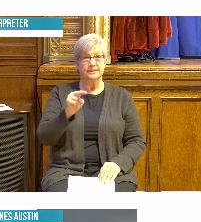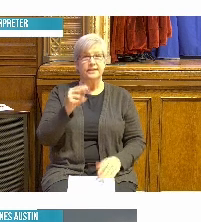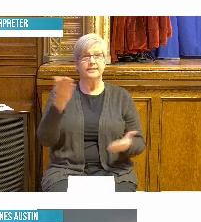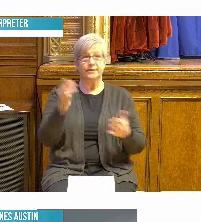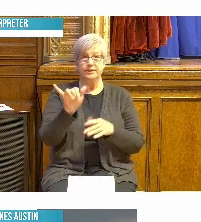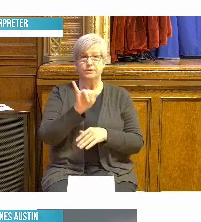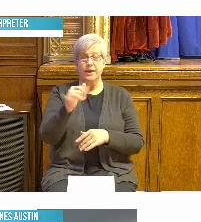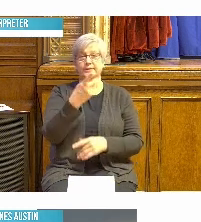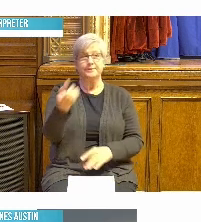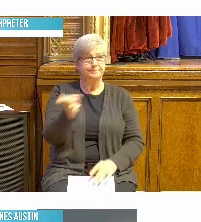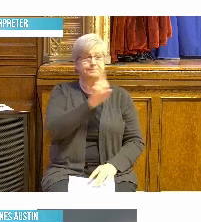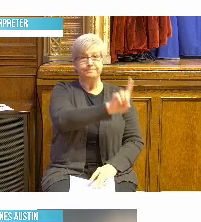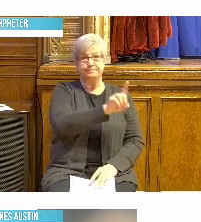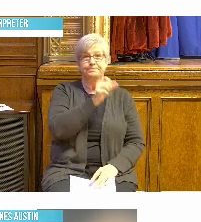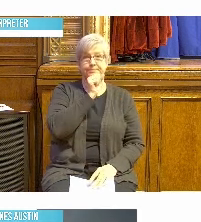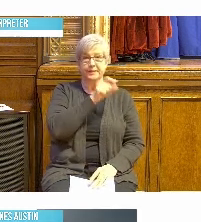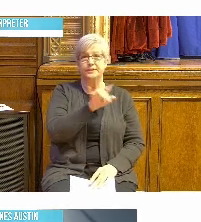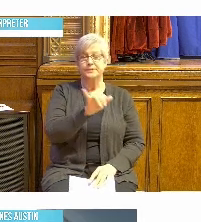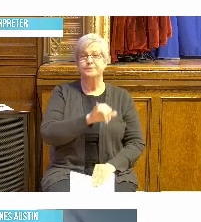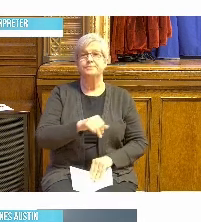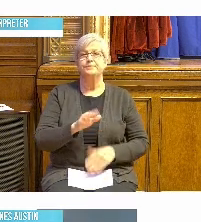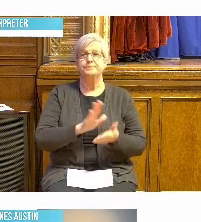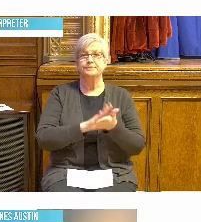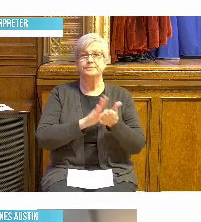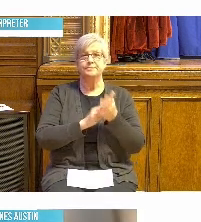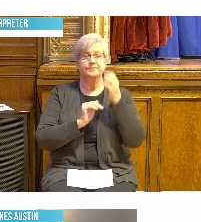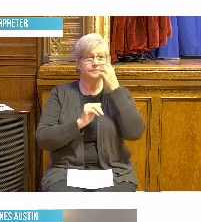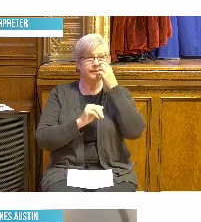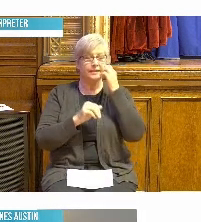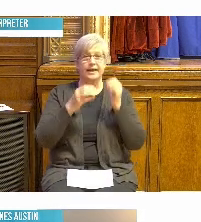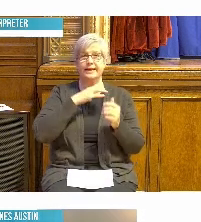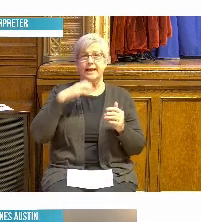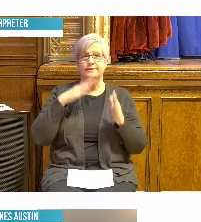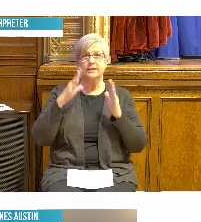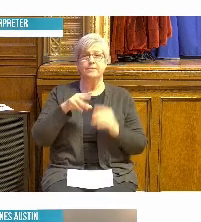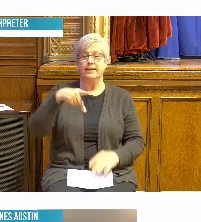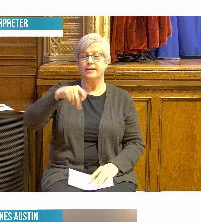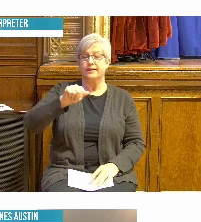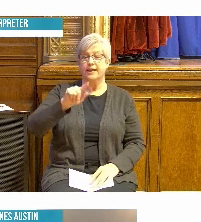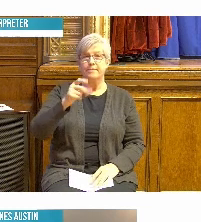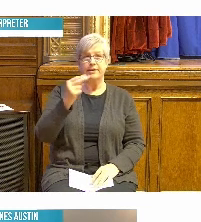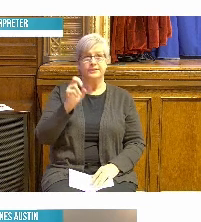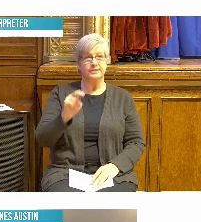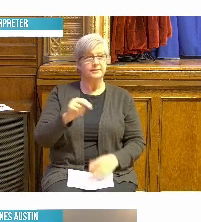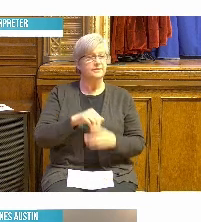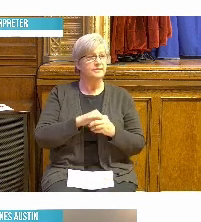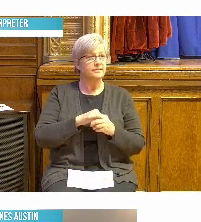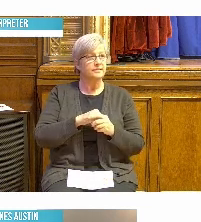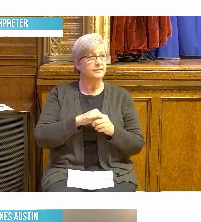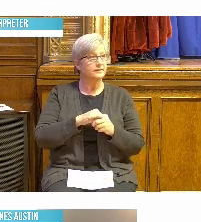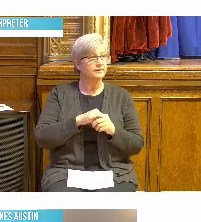like to bring him to the mic to bring greetings. Thank you, Councilman Patterson, for being here with us today.